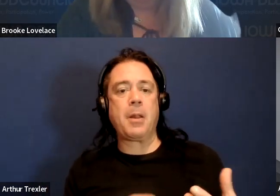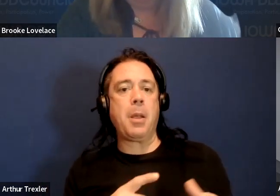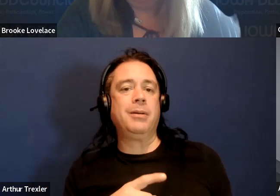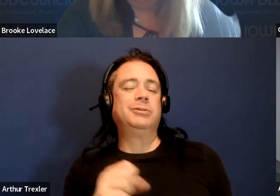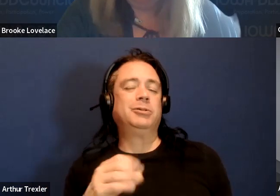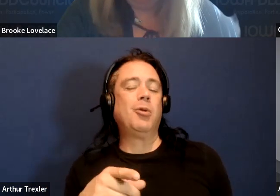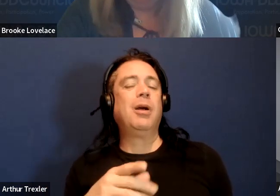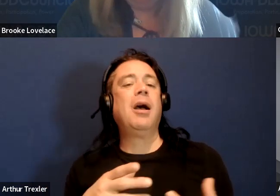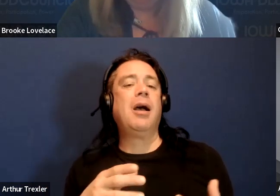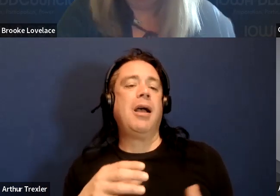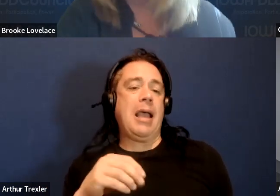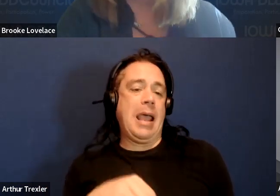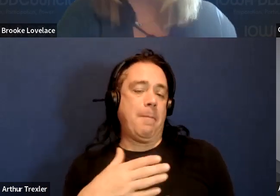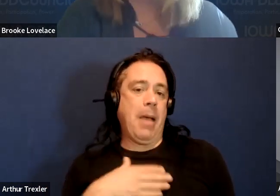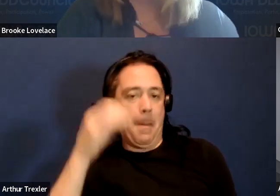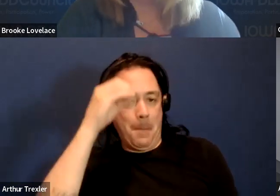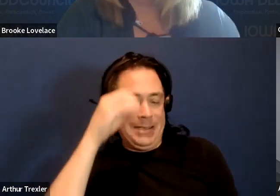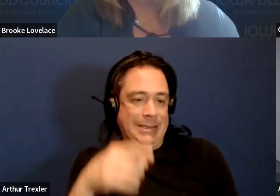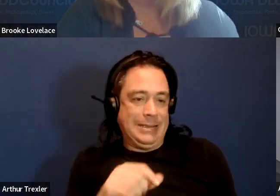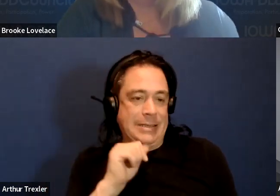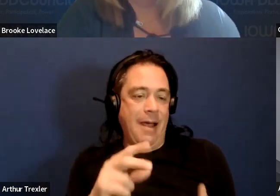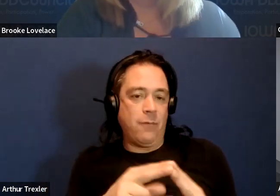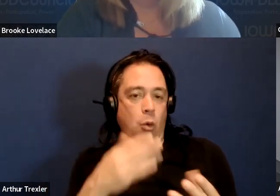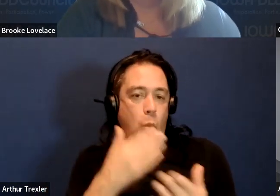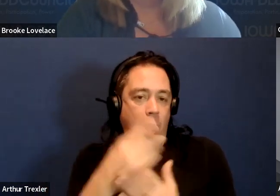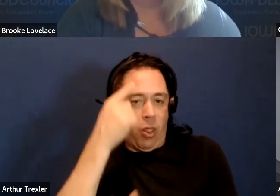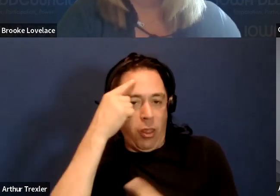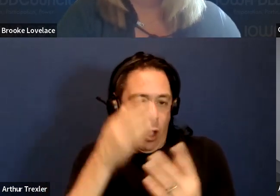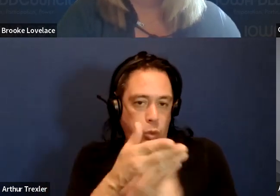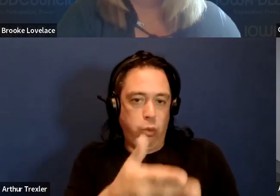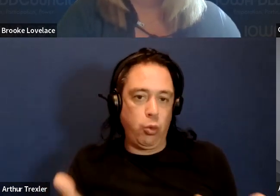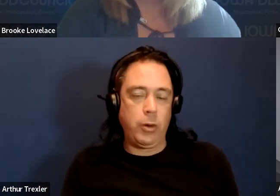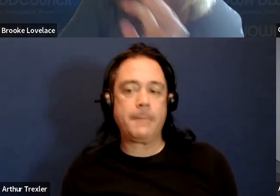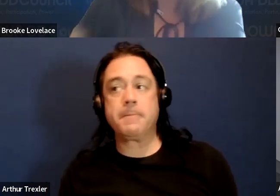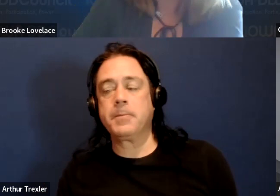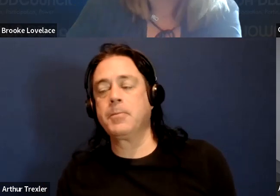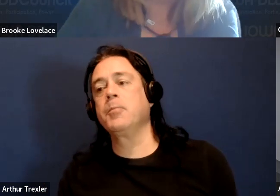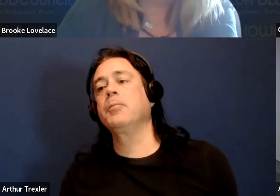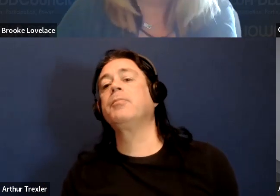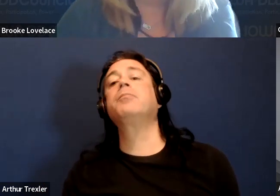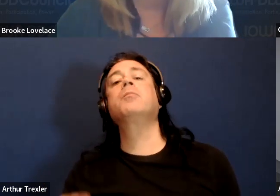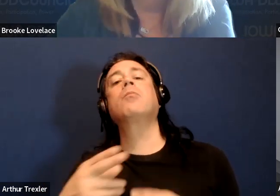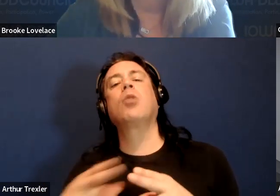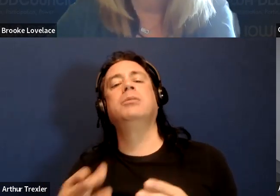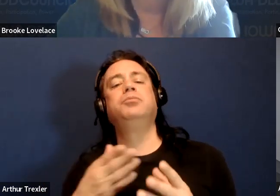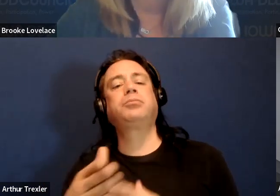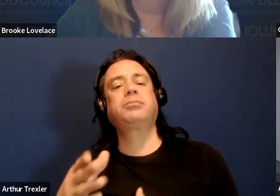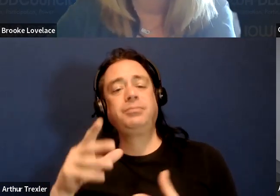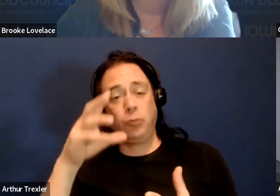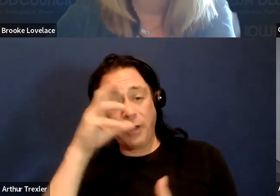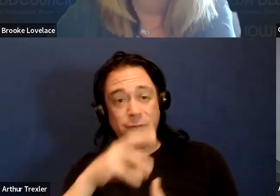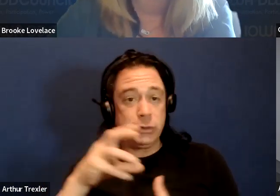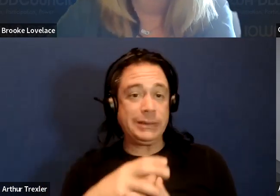out, in my humble opinion. Thanks, Carlin. Quickly through the confusing and